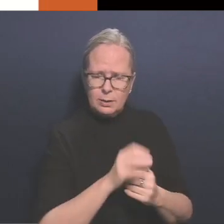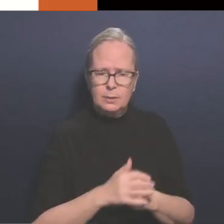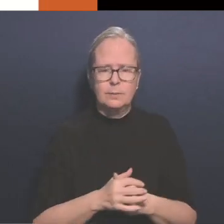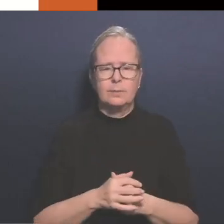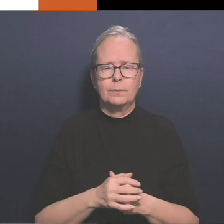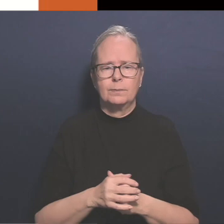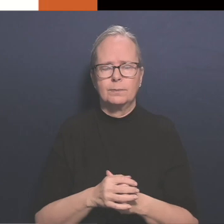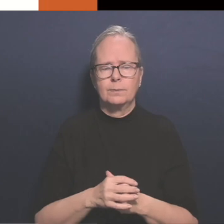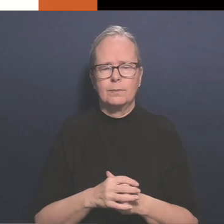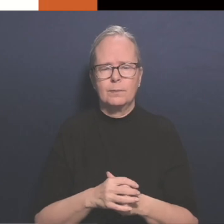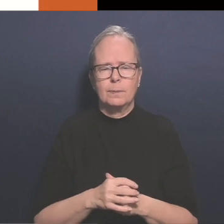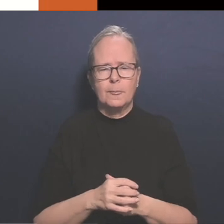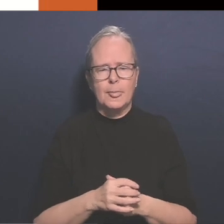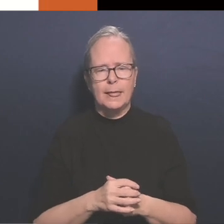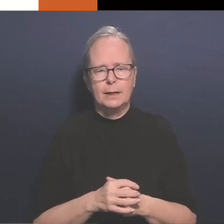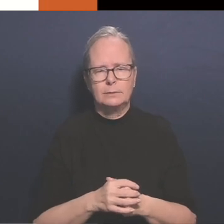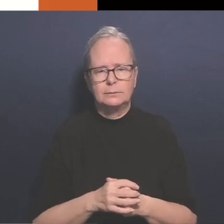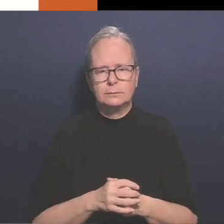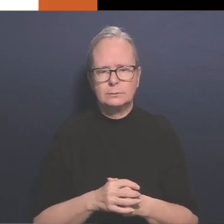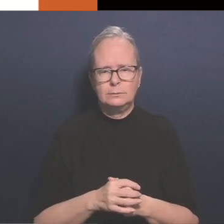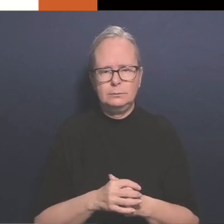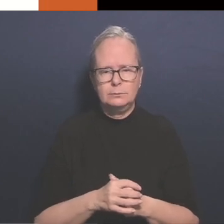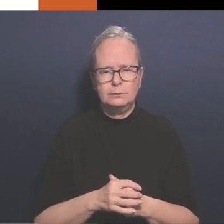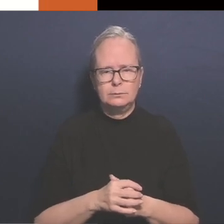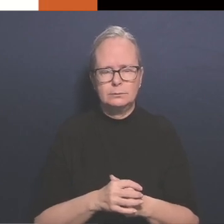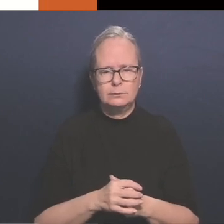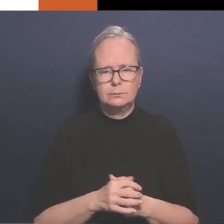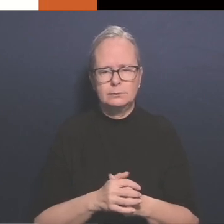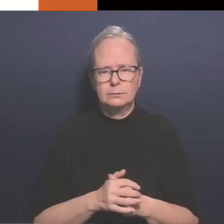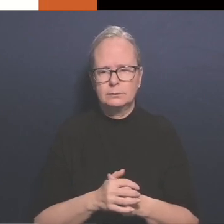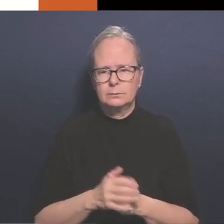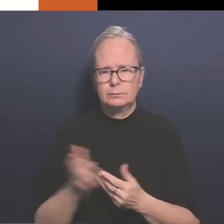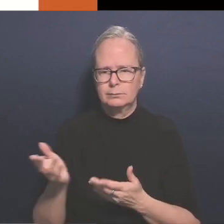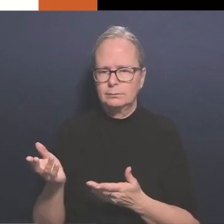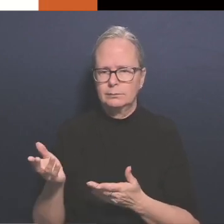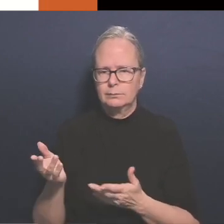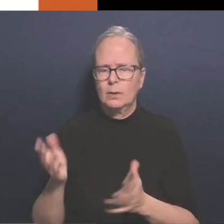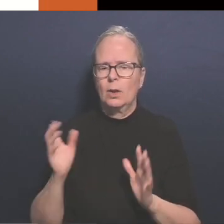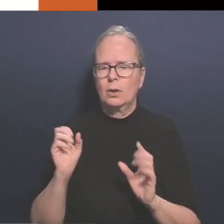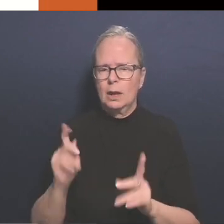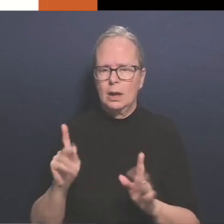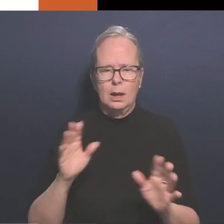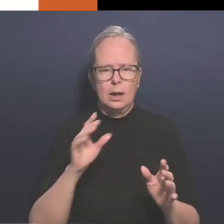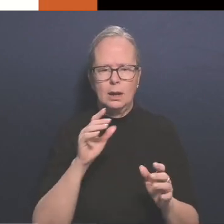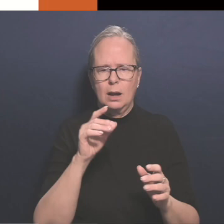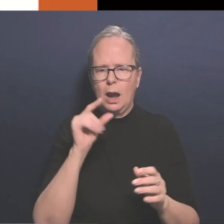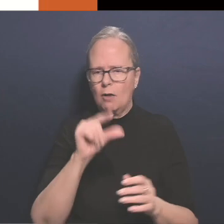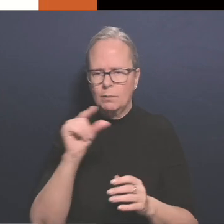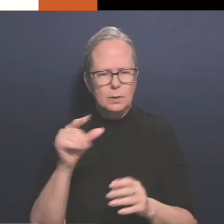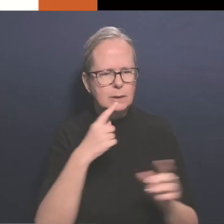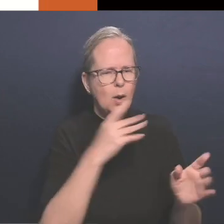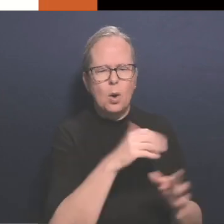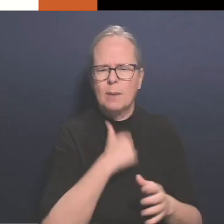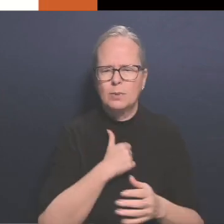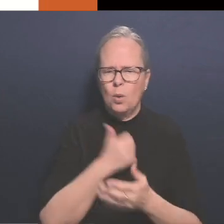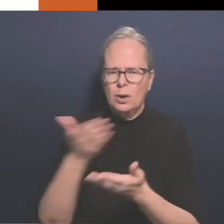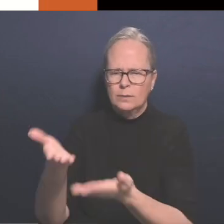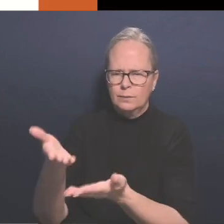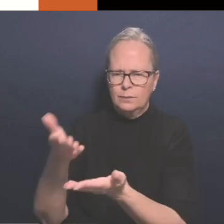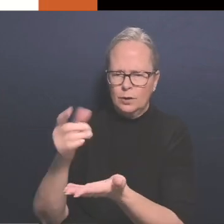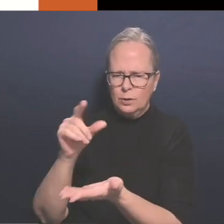language. So we try to make it simpler and more accessible to every Canadian. So on the issue of